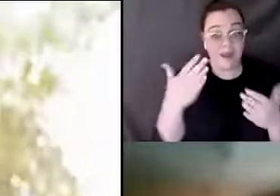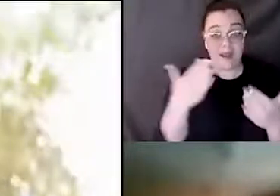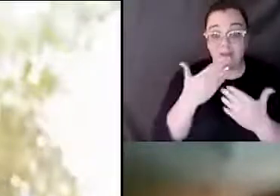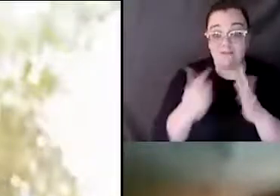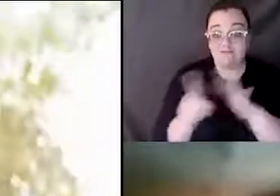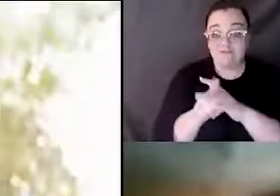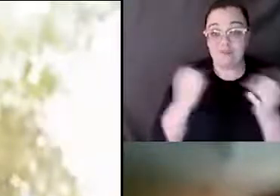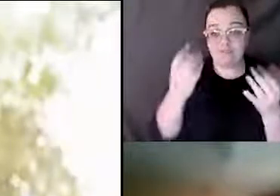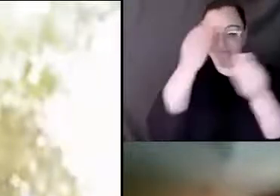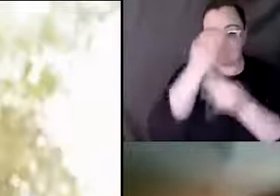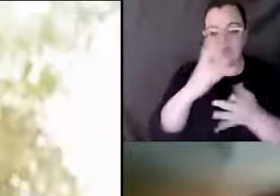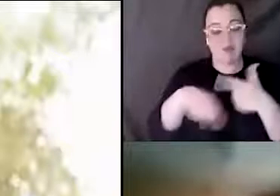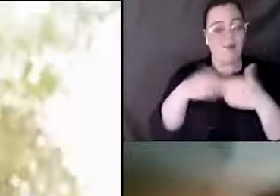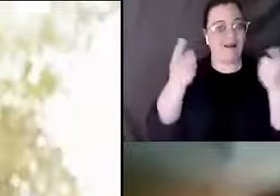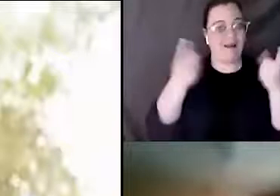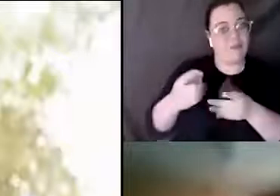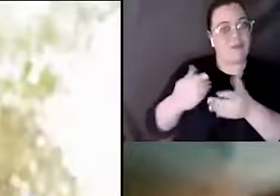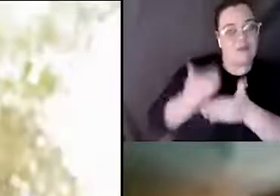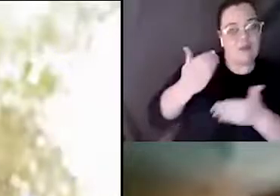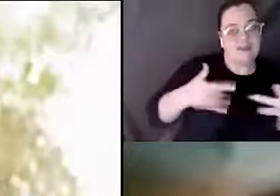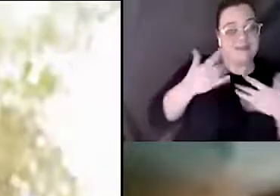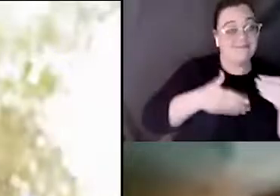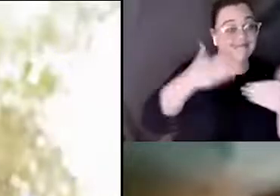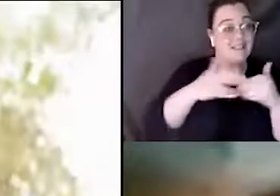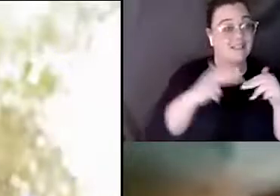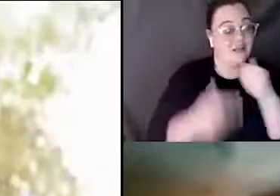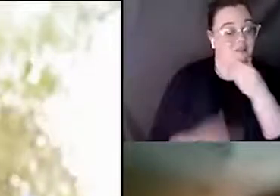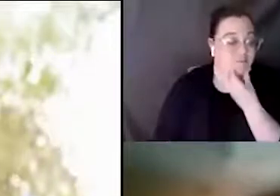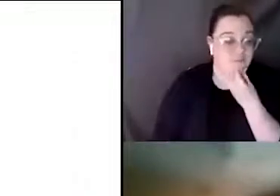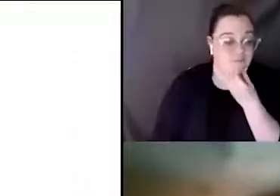new and exciting with us. Next slide, please.